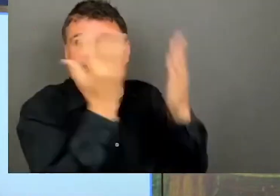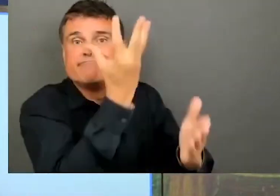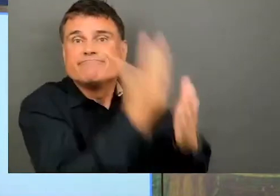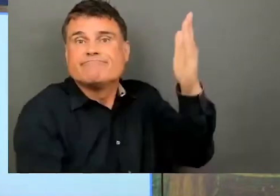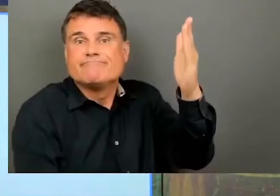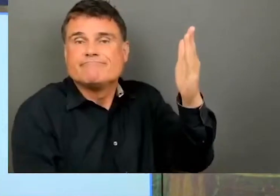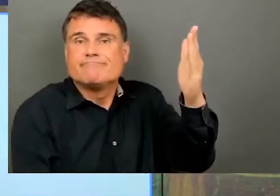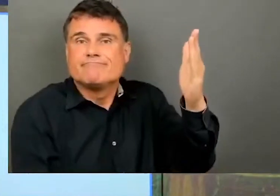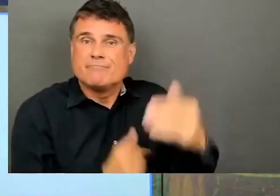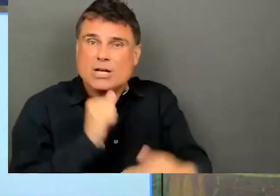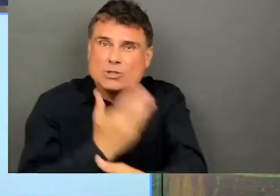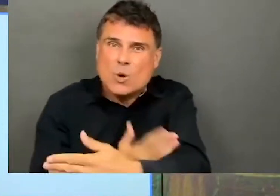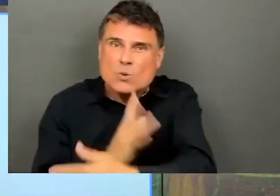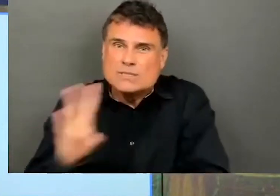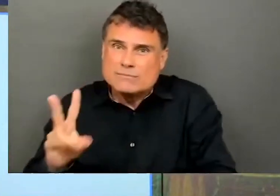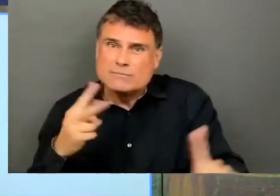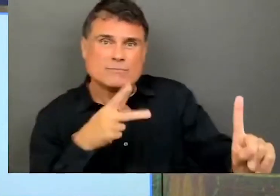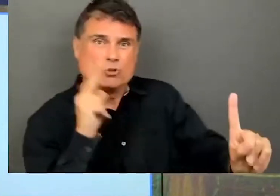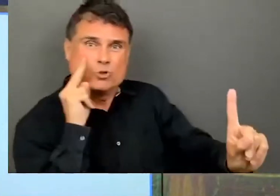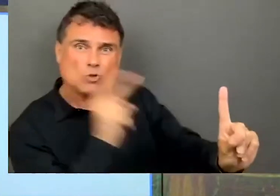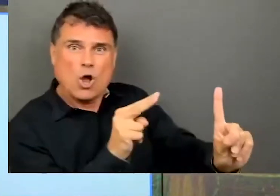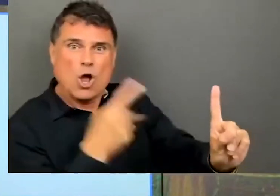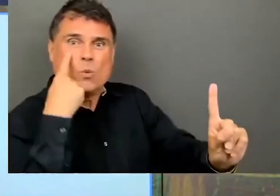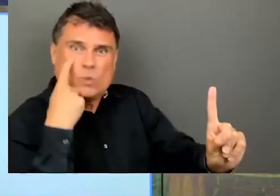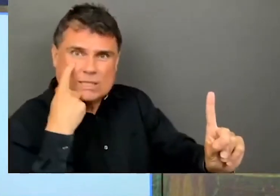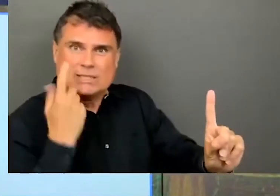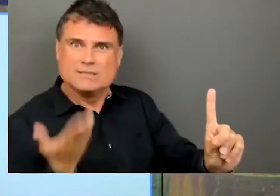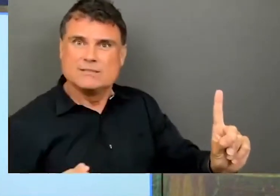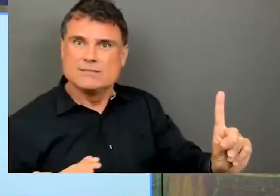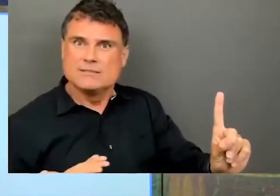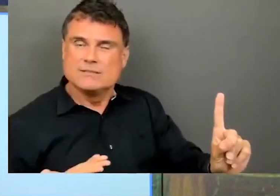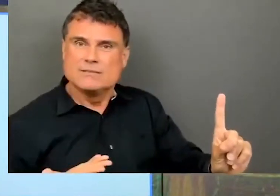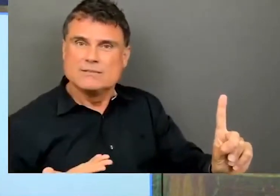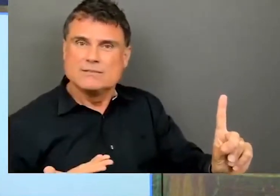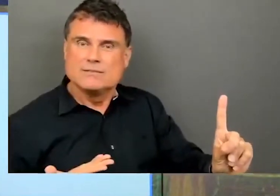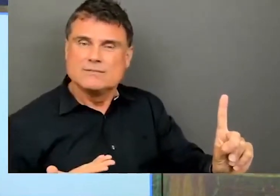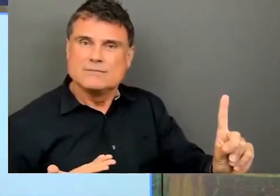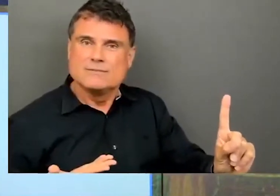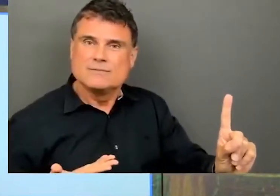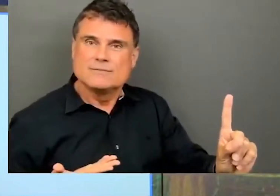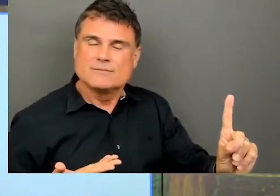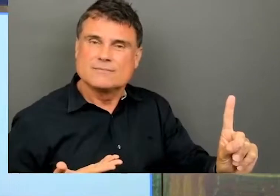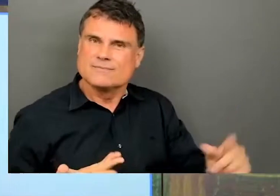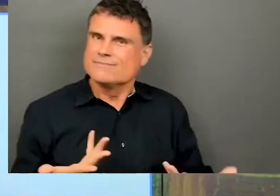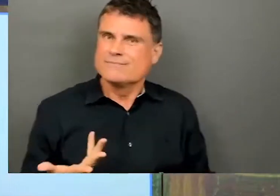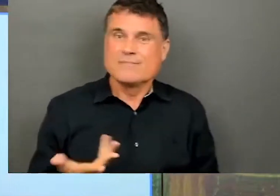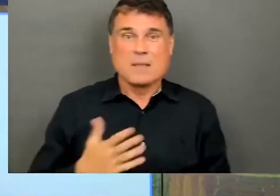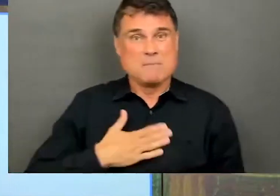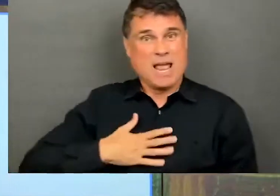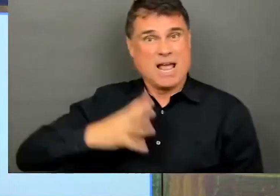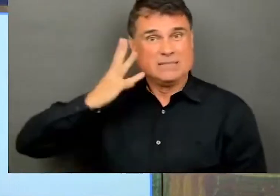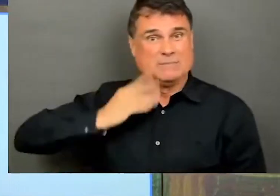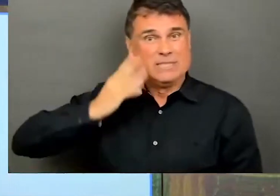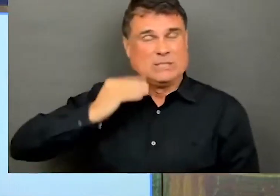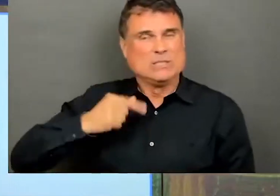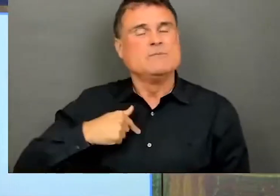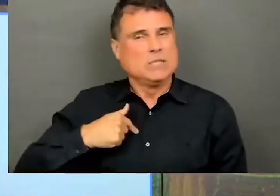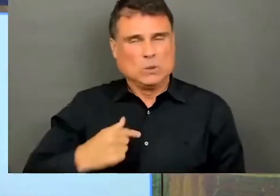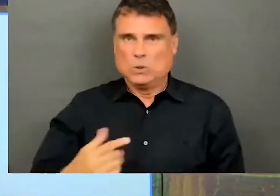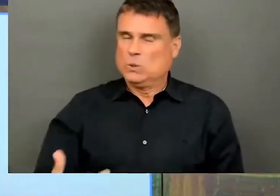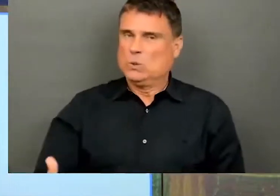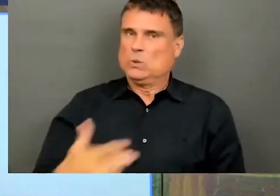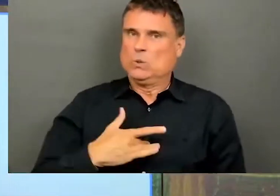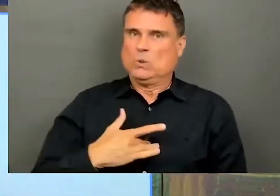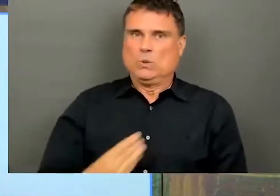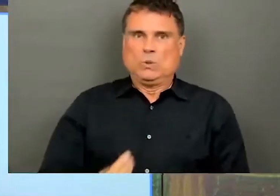toxic, illicit drug supply, prevent unintentional toxic drug poisoning and overdoses, improve